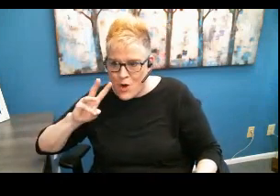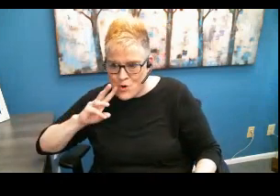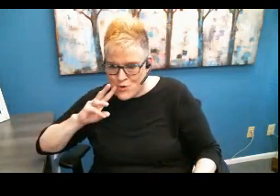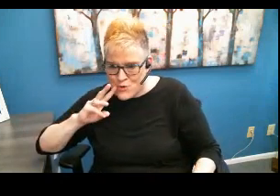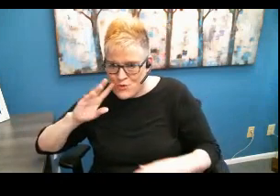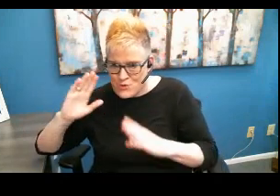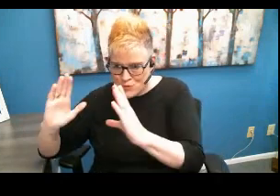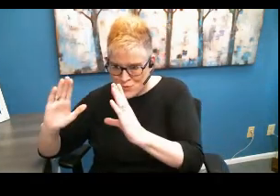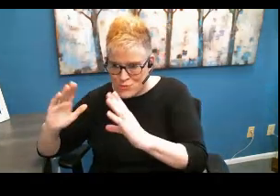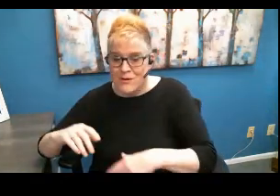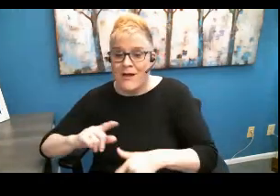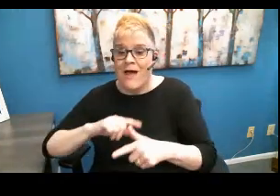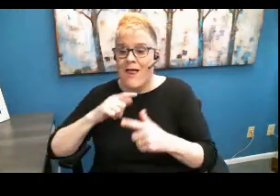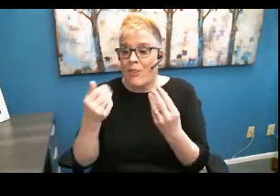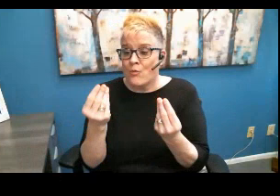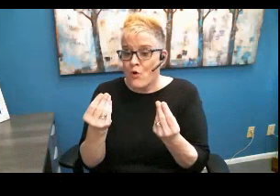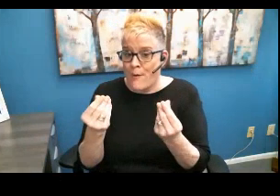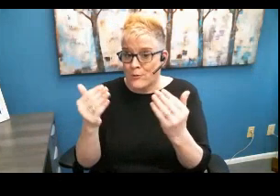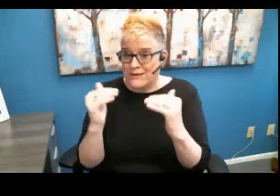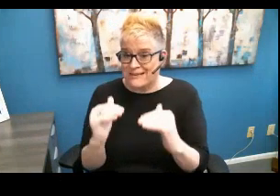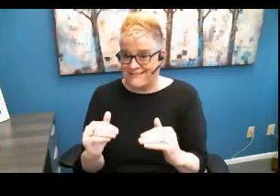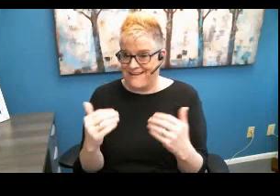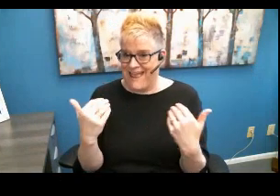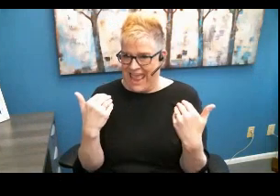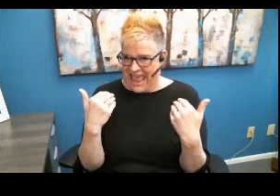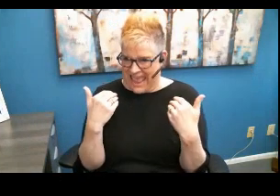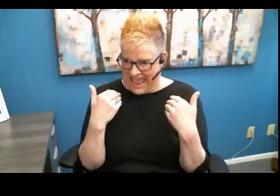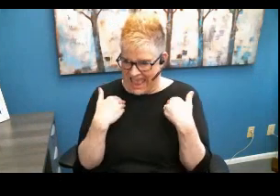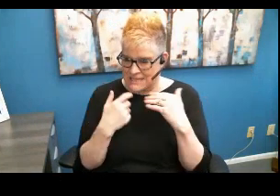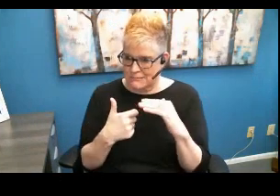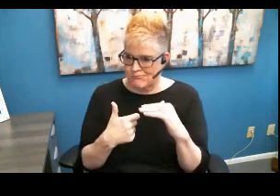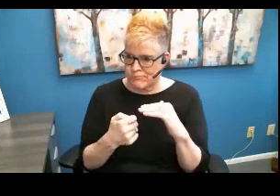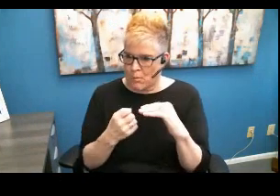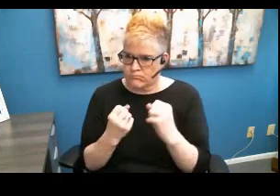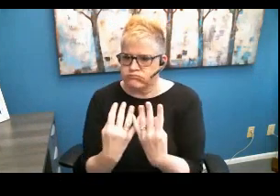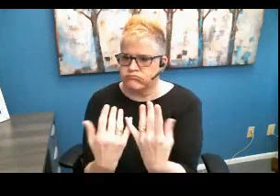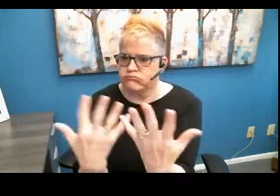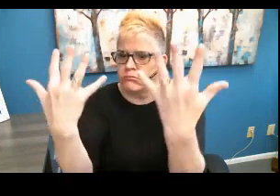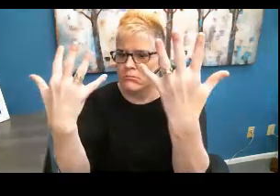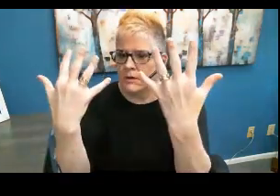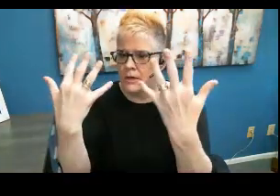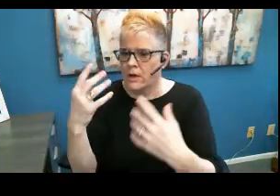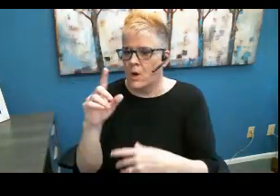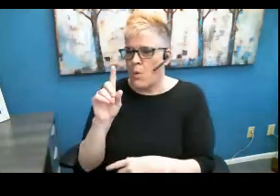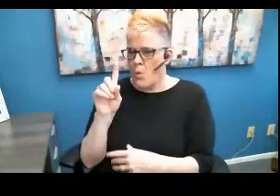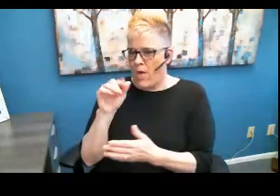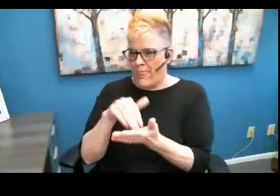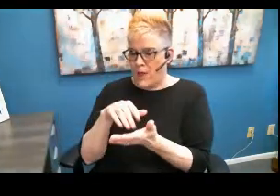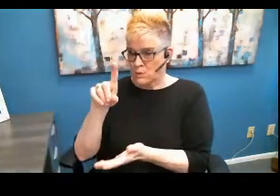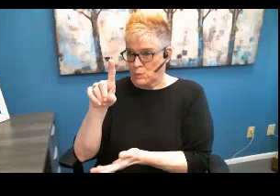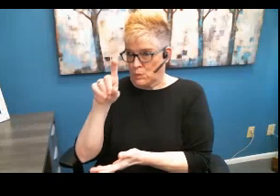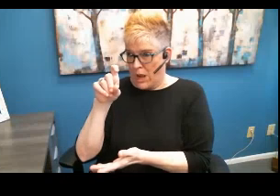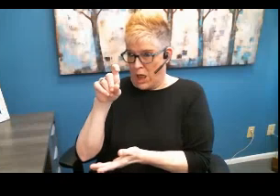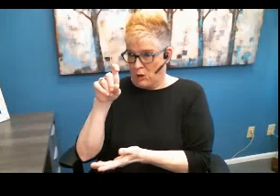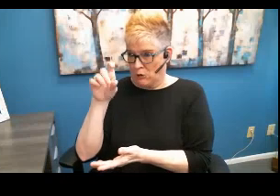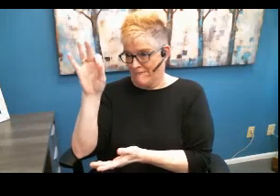Also, another property is it has a flash point or ignition range of roughly like 1100, 1200 degrees.